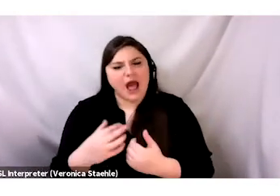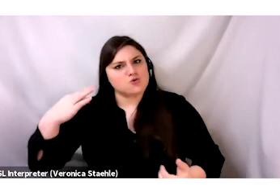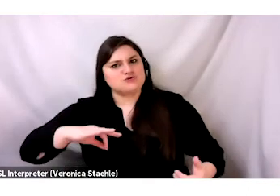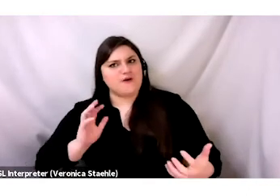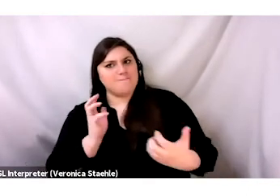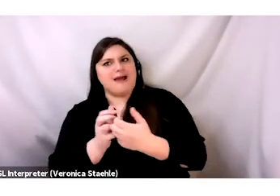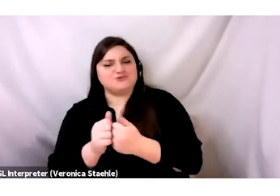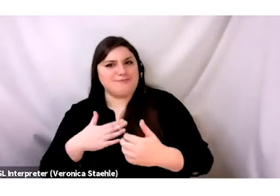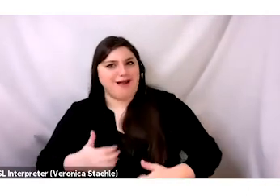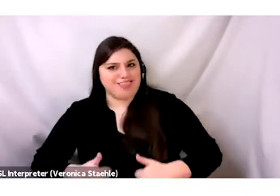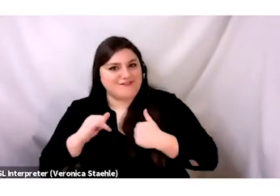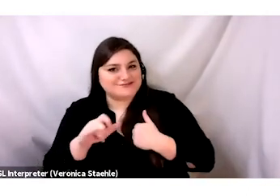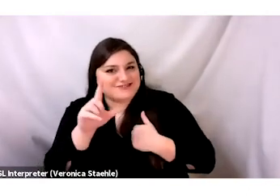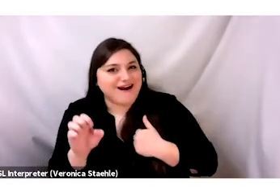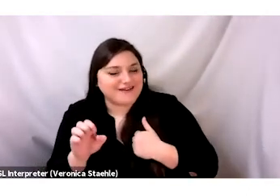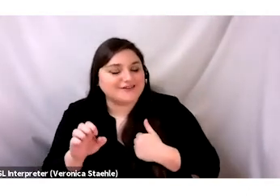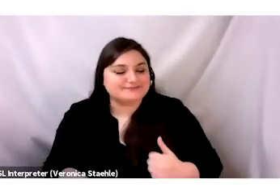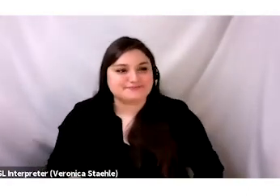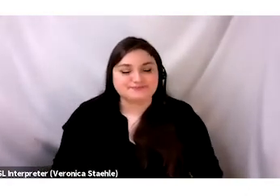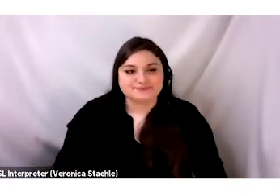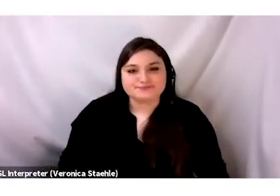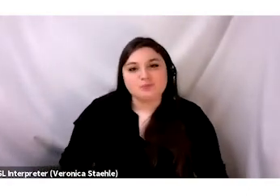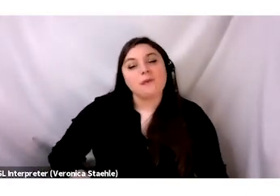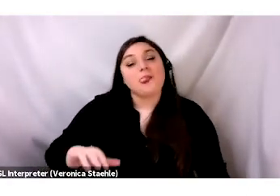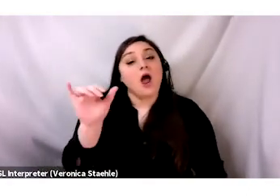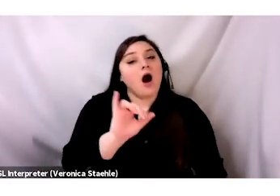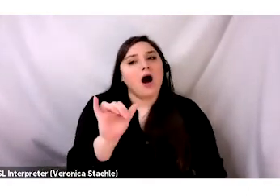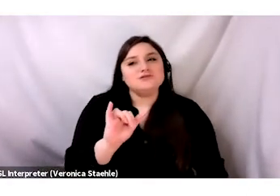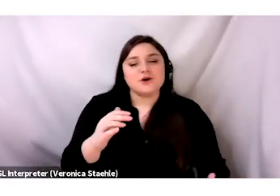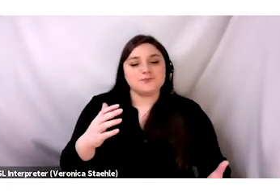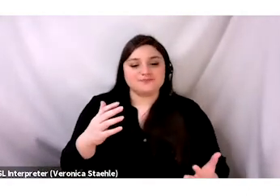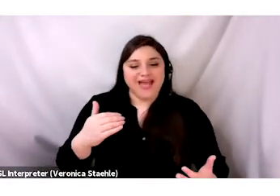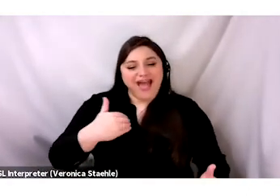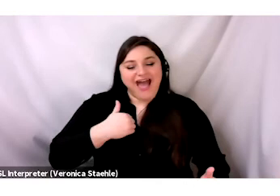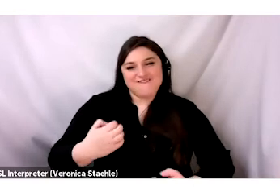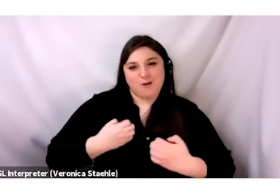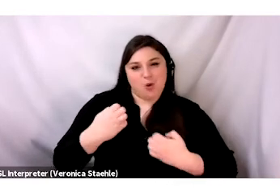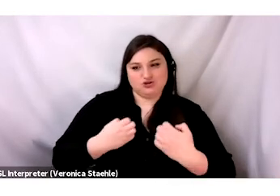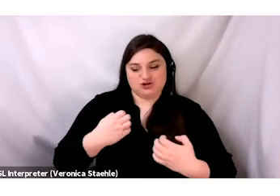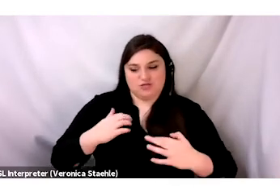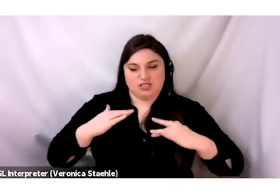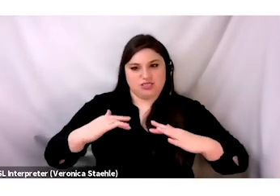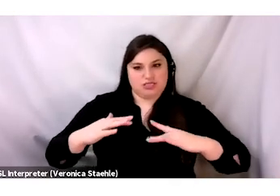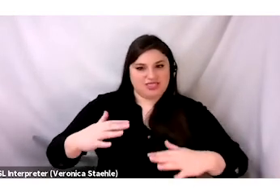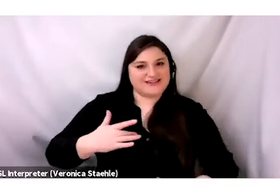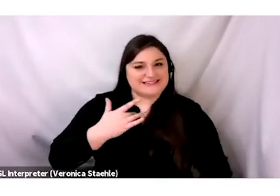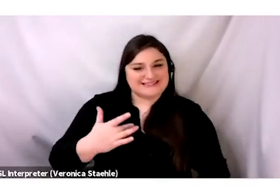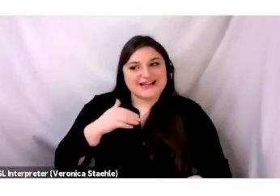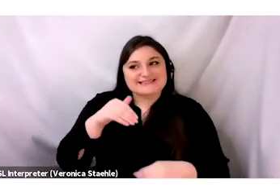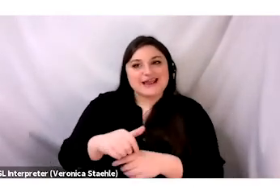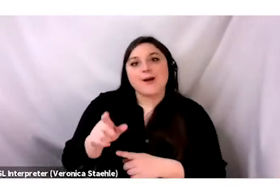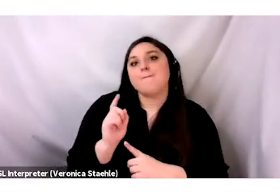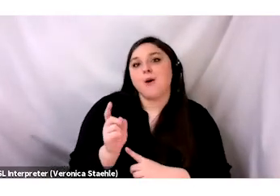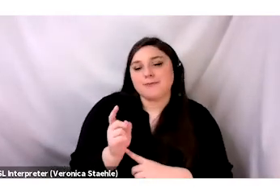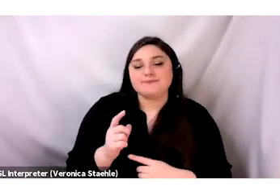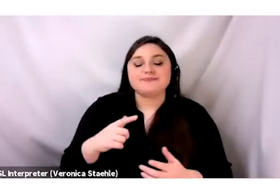really gauging, like, how do you feel in this moment? Because I think, I've definitely experienced, I'll go into a dressing room and I'll try something on and I feel